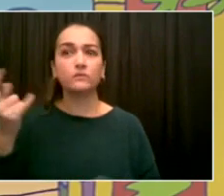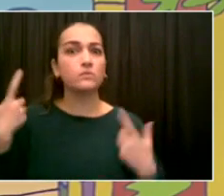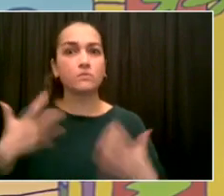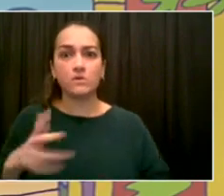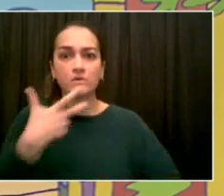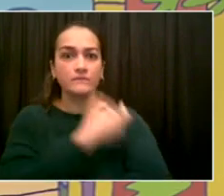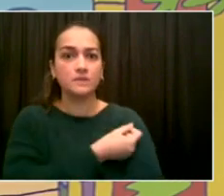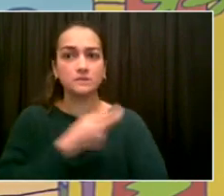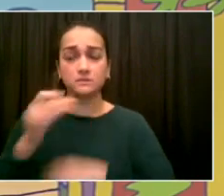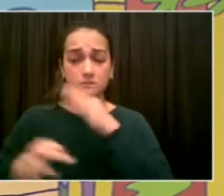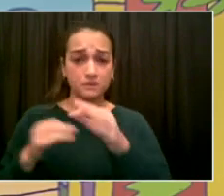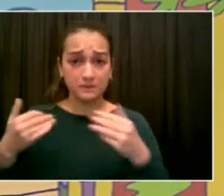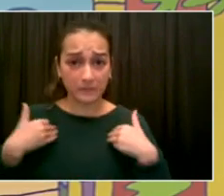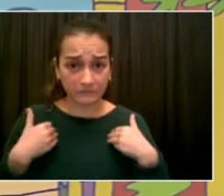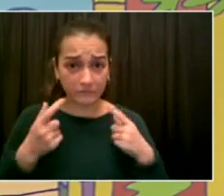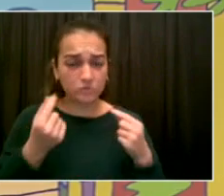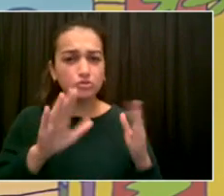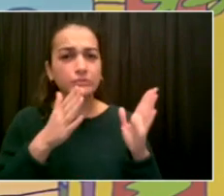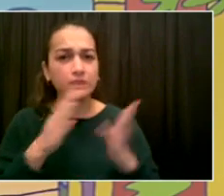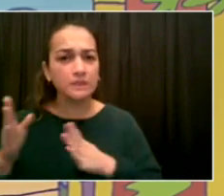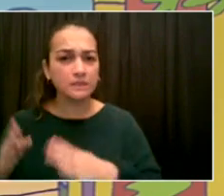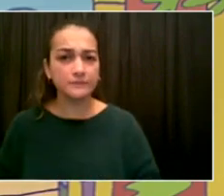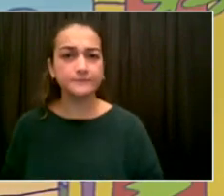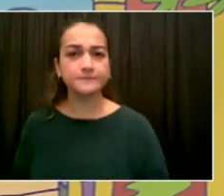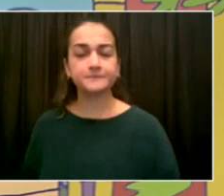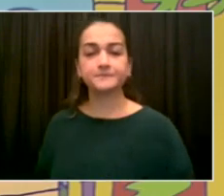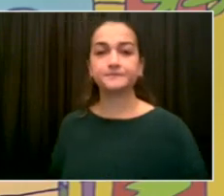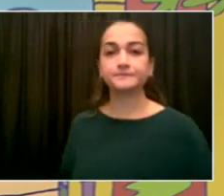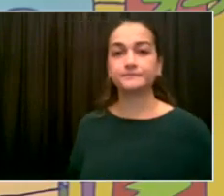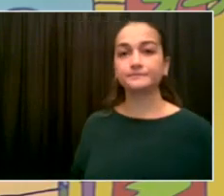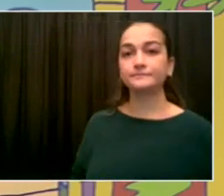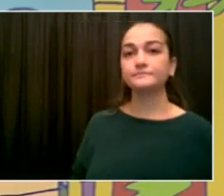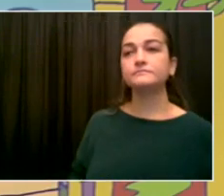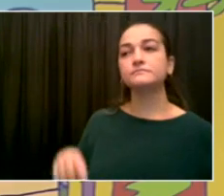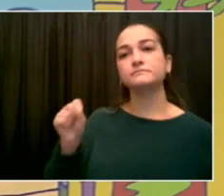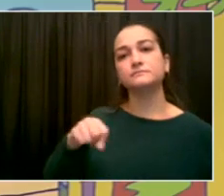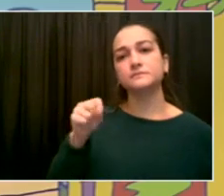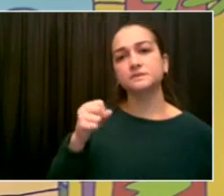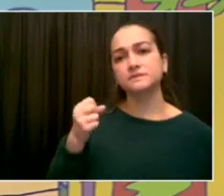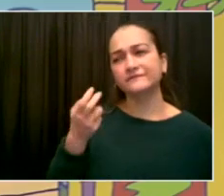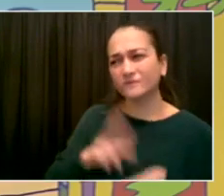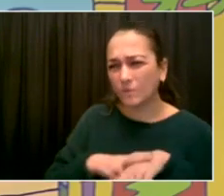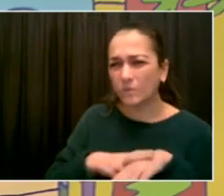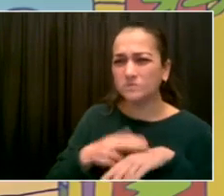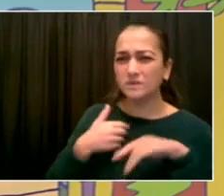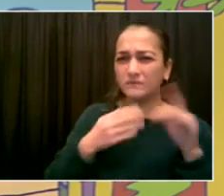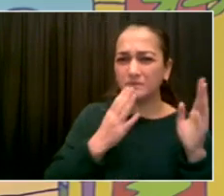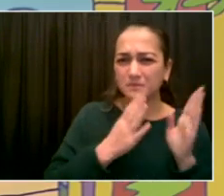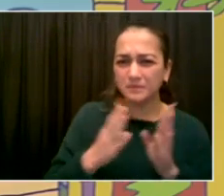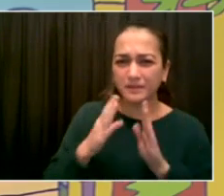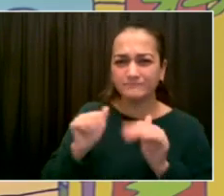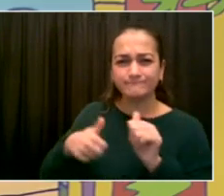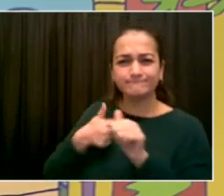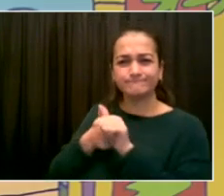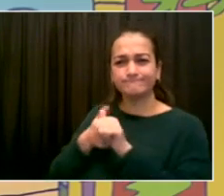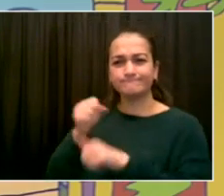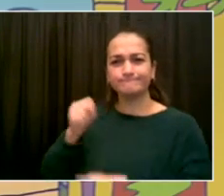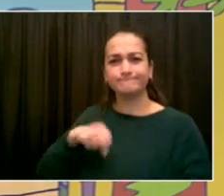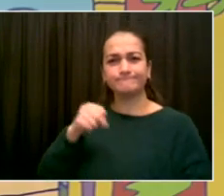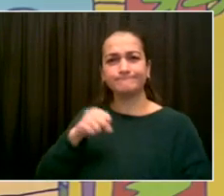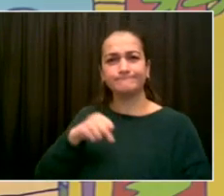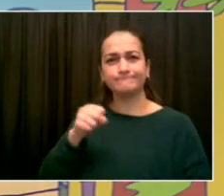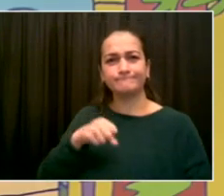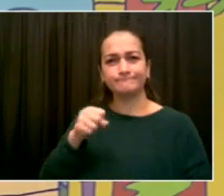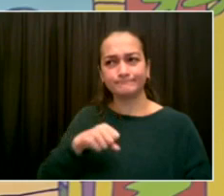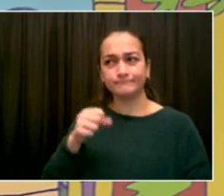Remember, our first responder agencies, our uniform agencies, went through so much last year where they had huge numbers